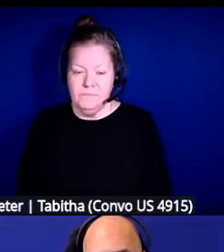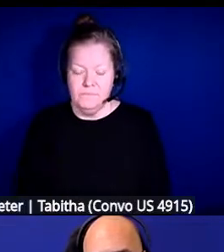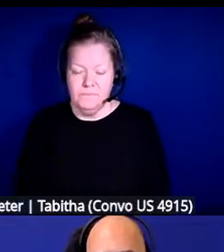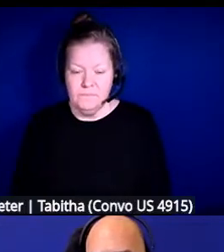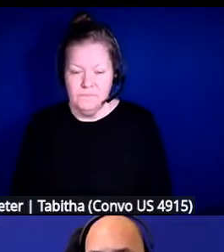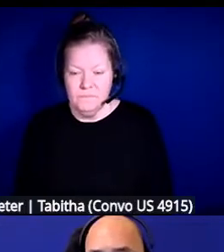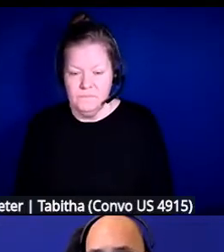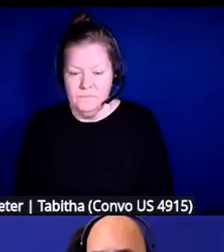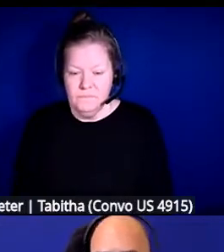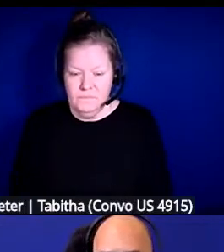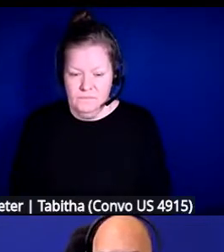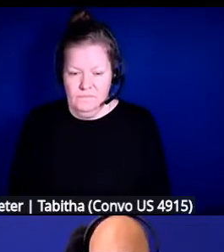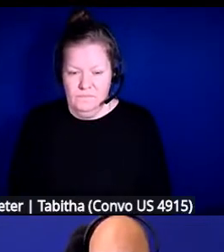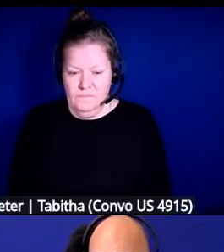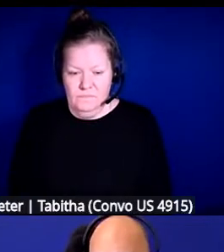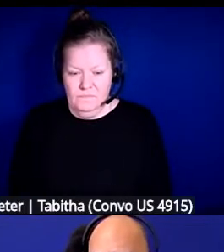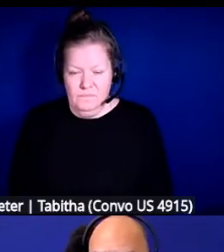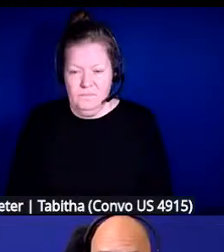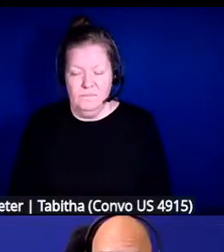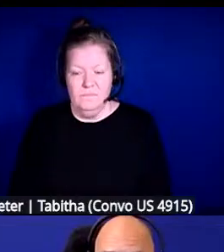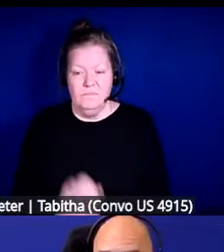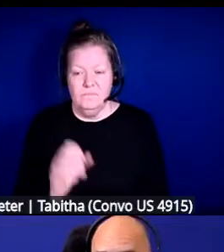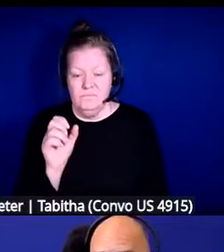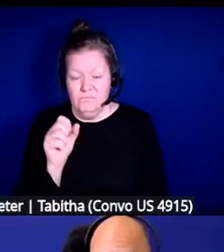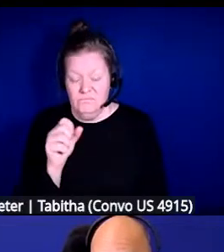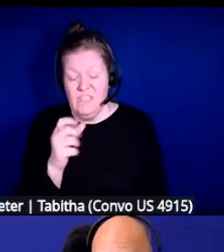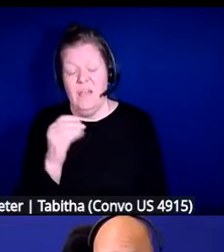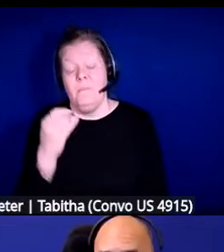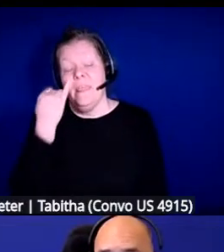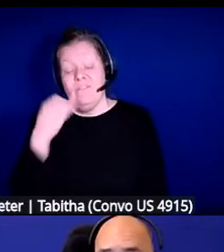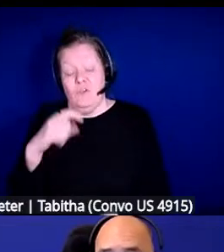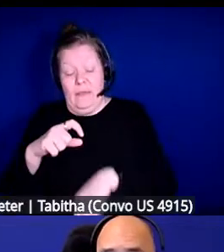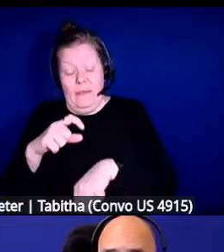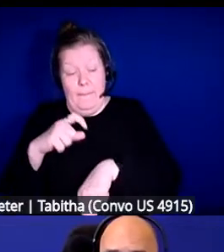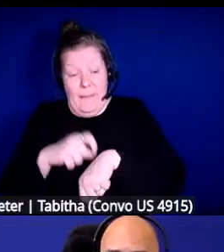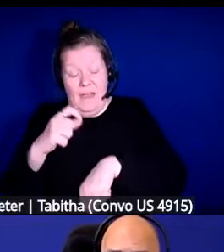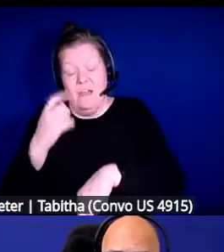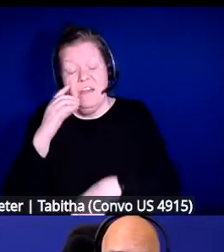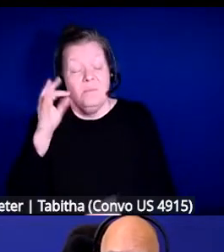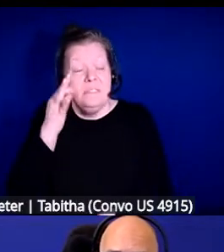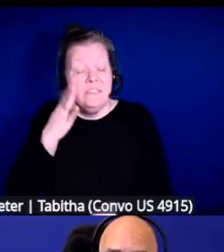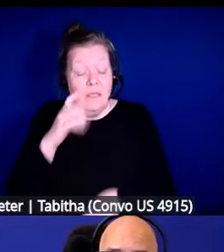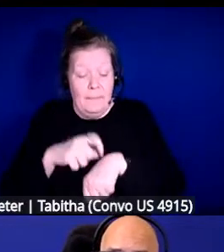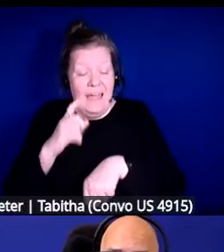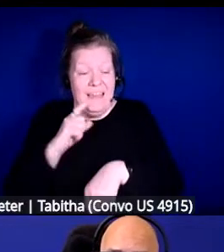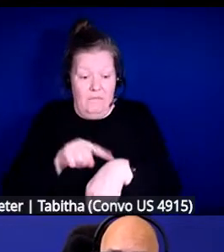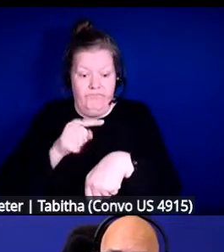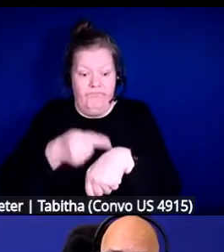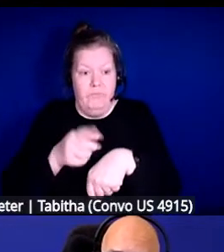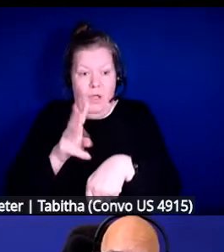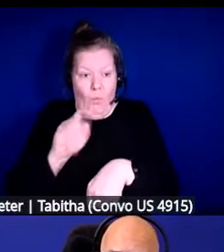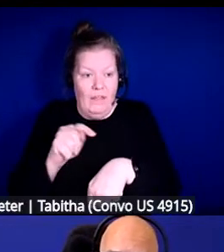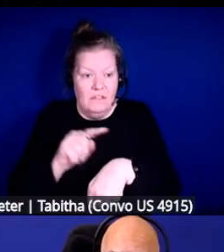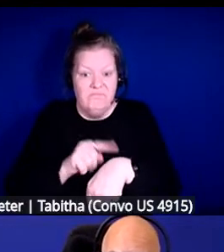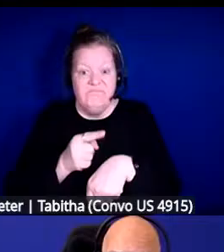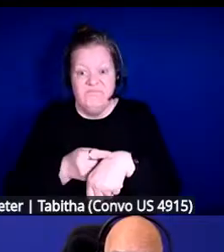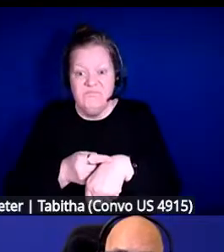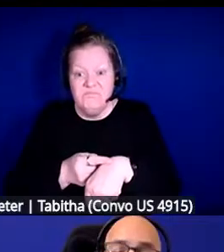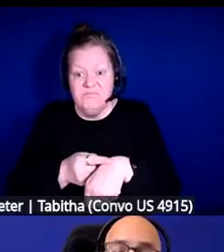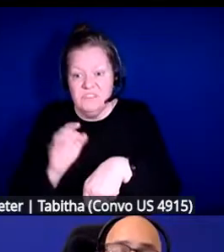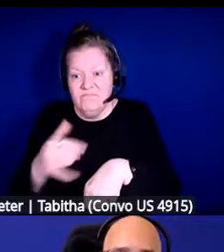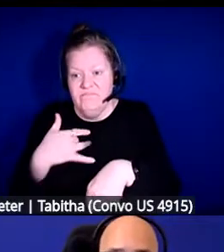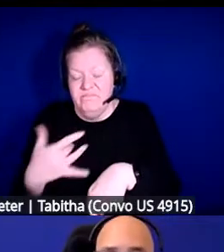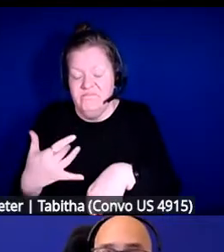what it is? it I'm just sorry. makes it so even if you Yeah. do get bit, because normally if I get bit by a mosquito, I get like a welt. Yeah, I thought my